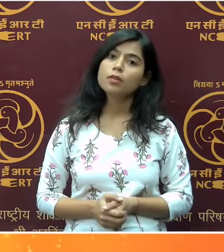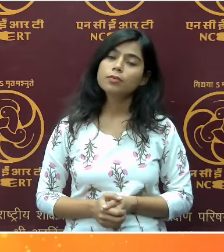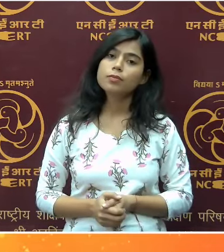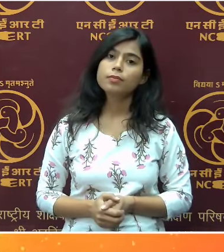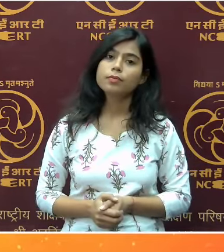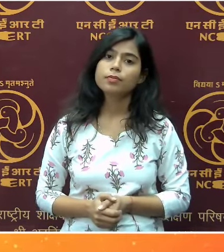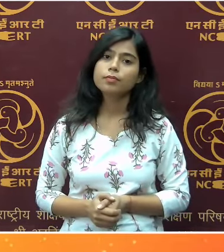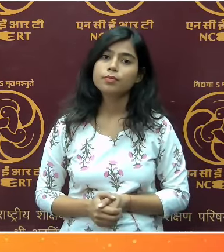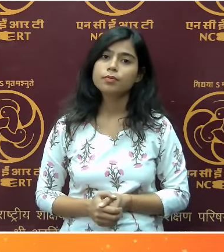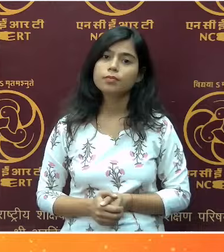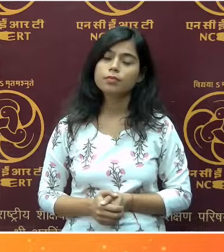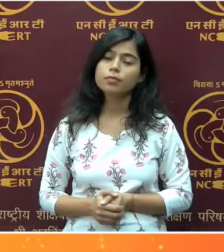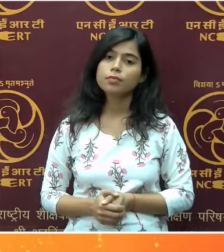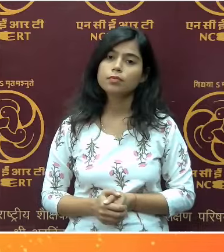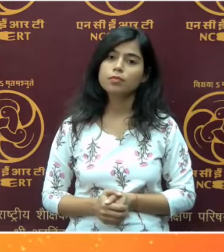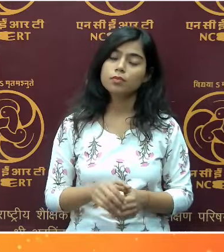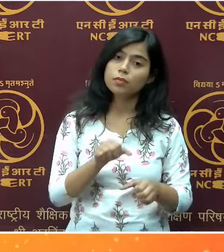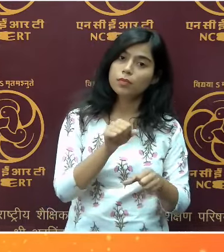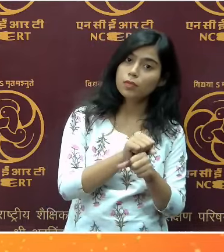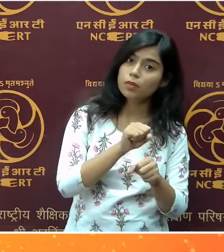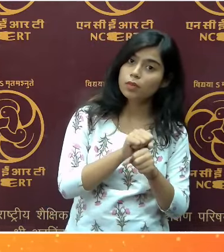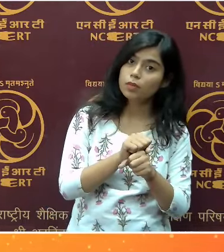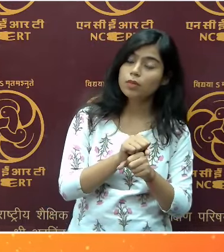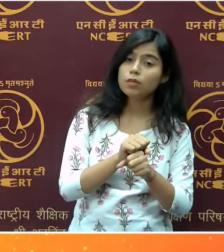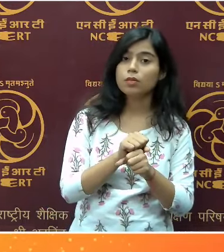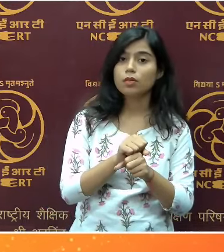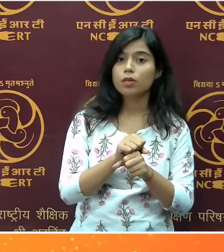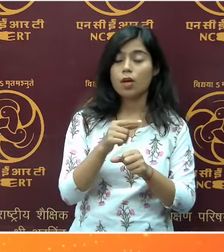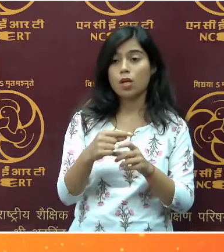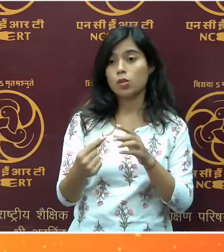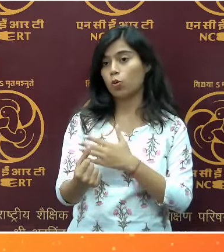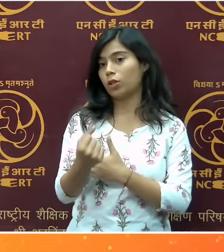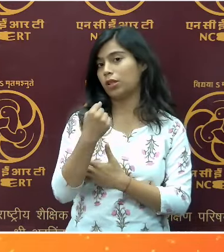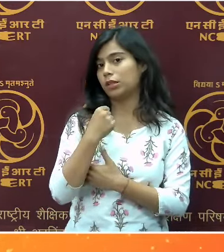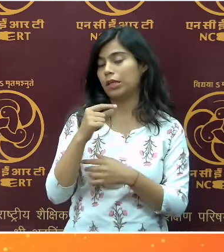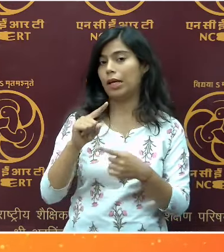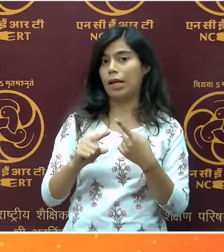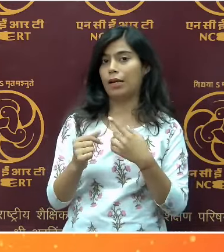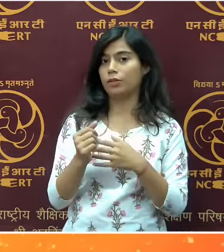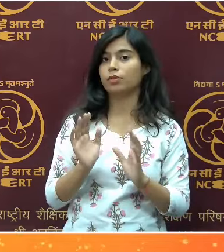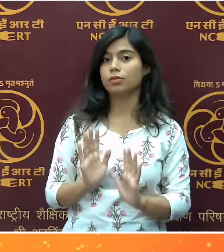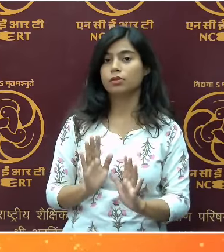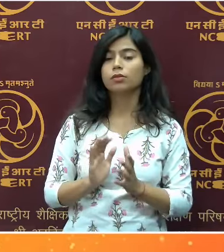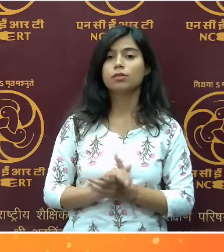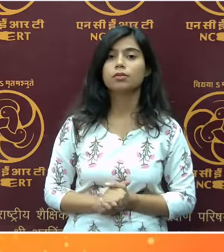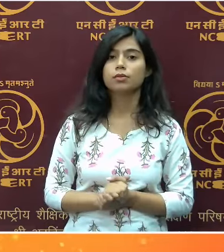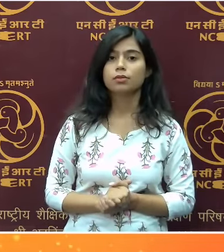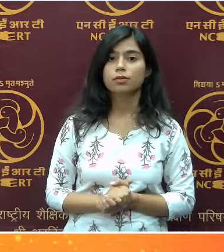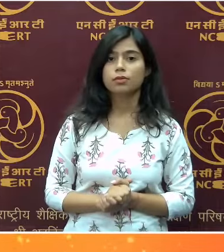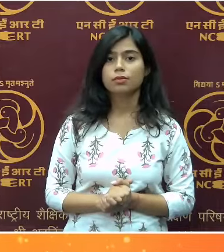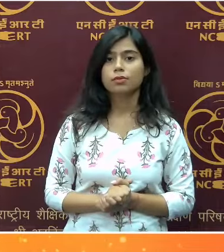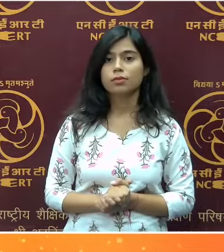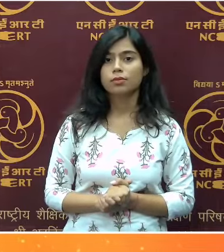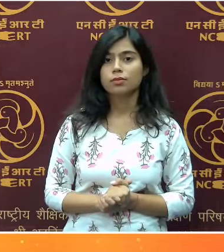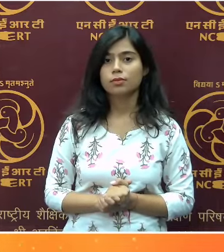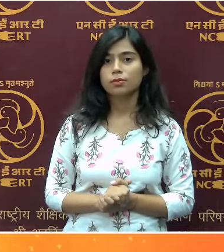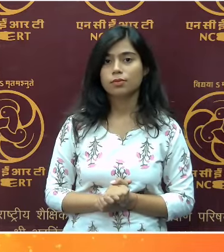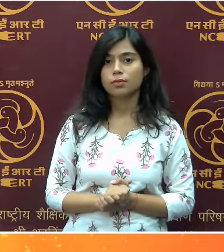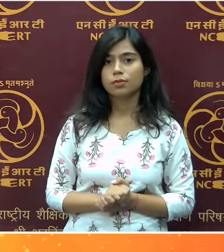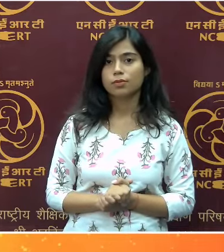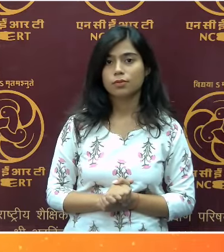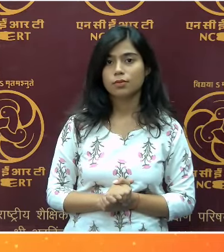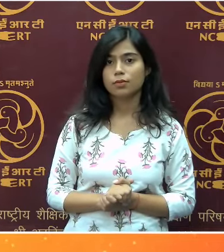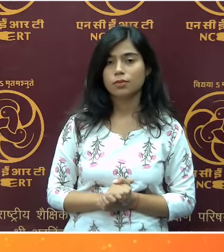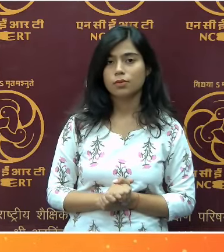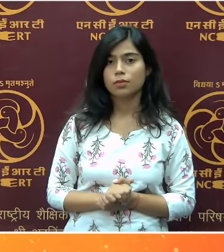work. So the work done is stored as potential energy. So the potential energy is 4 joule.